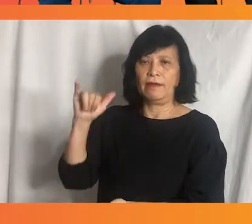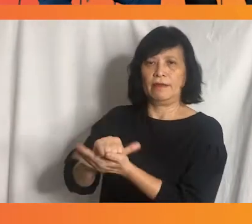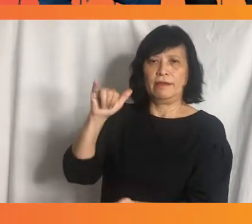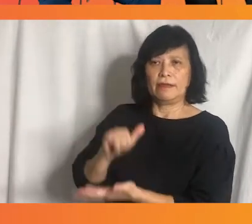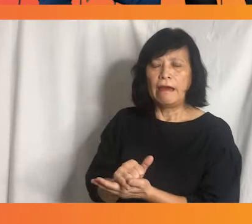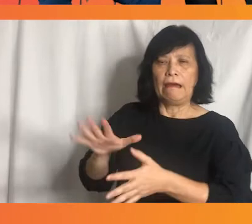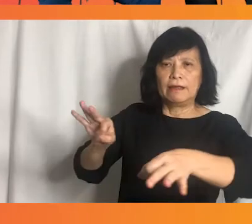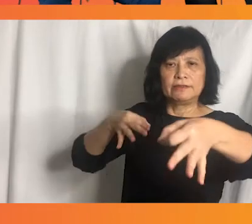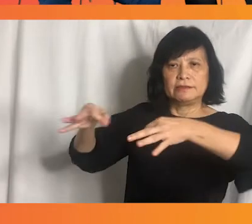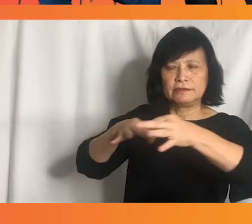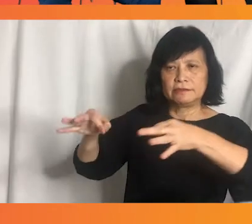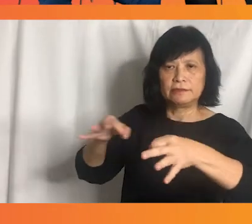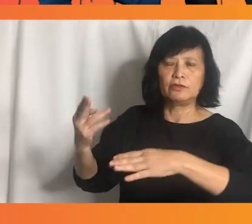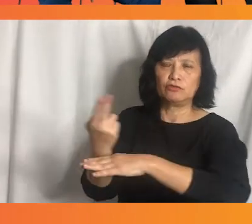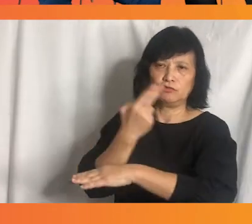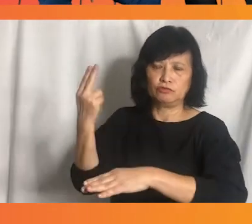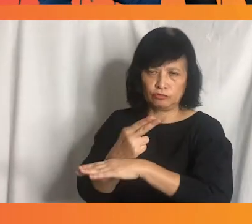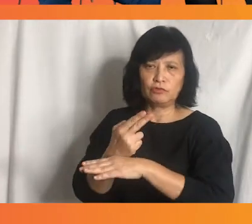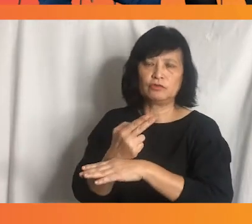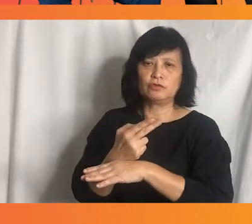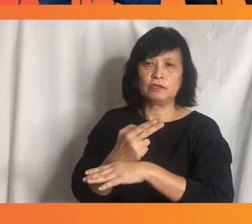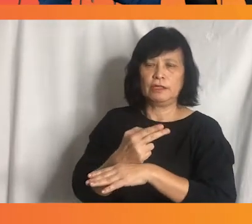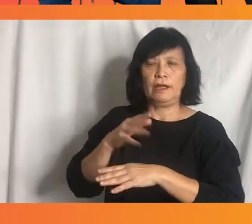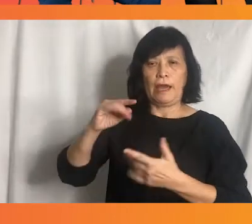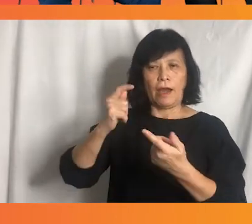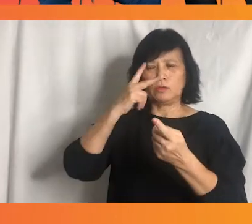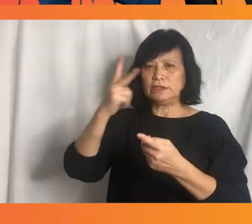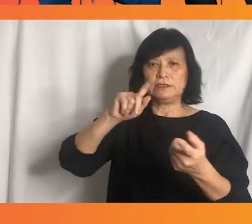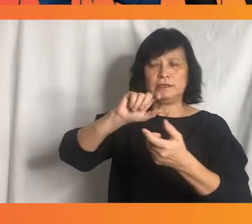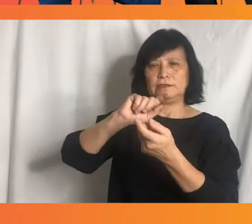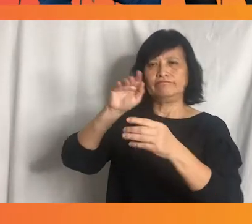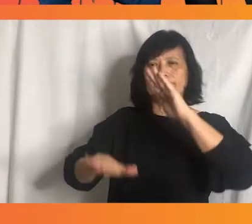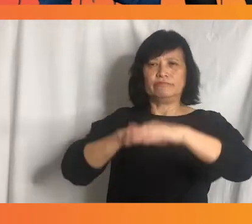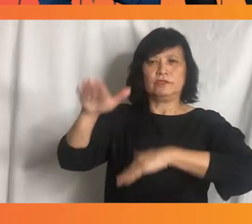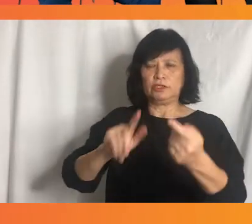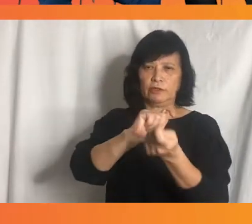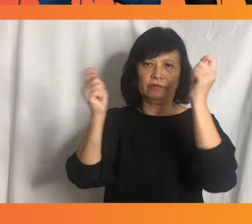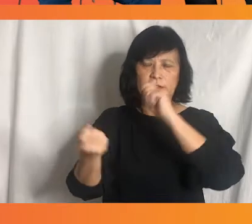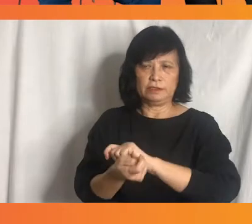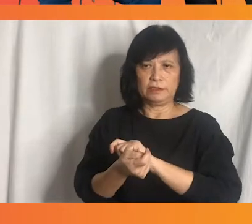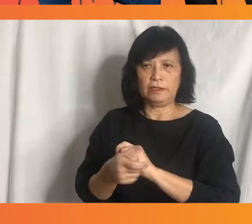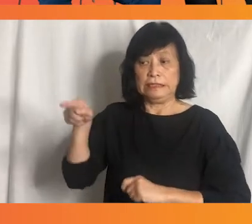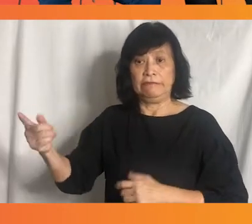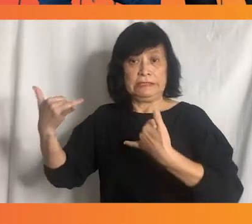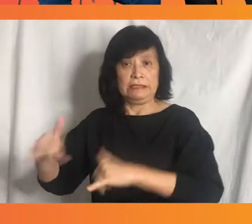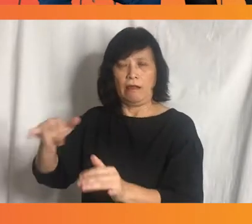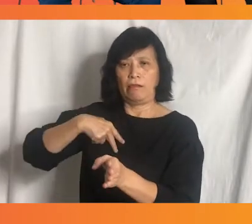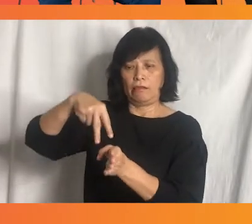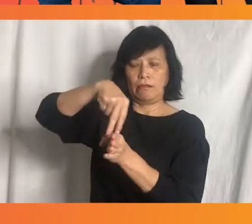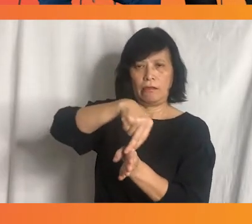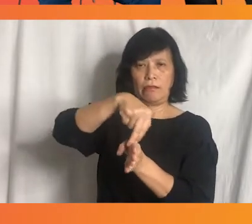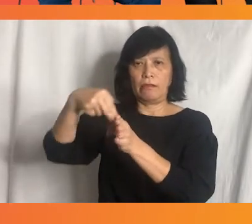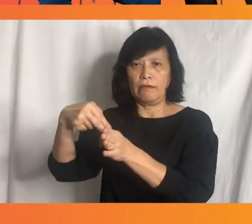be explained using the trans-theoretical, also known as the stages of change model. If the client is at pre-contemplation stage, he is